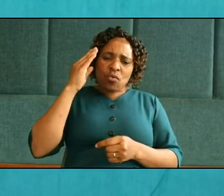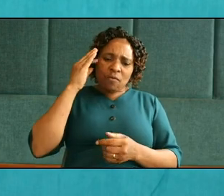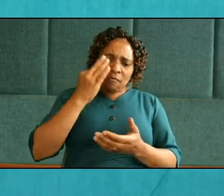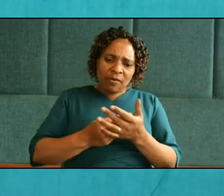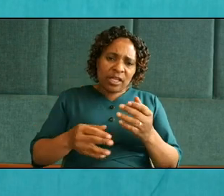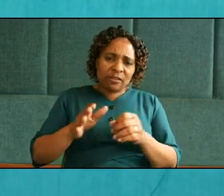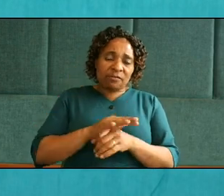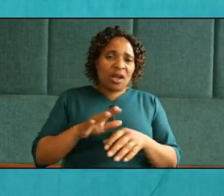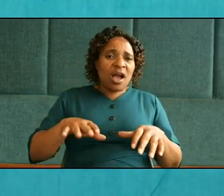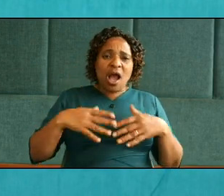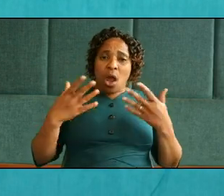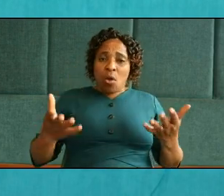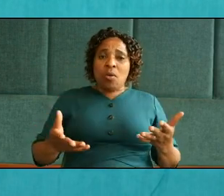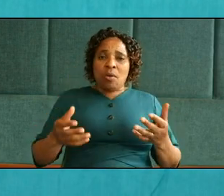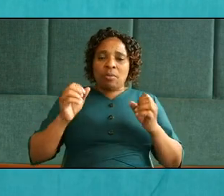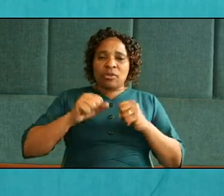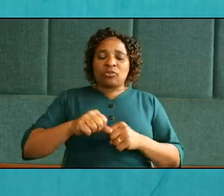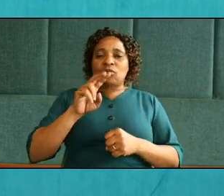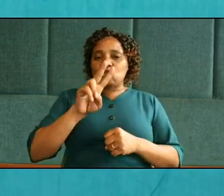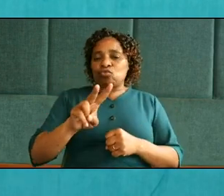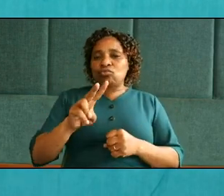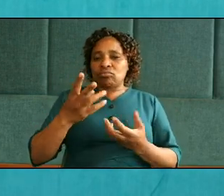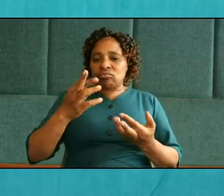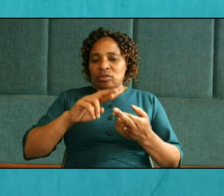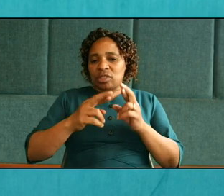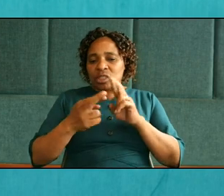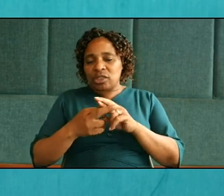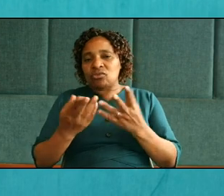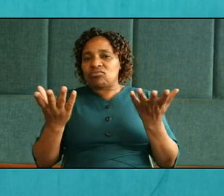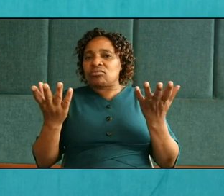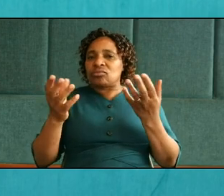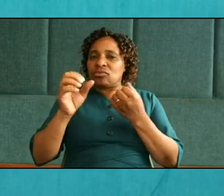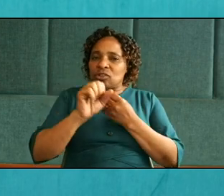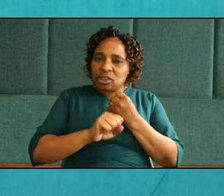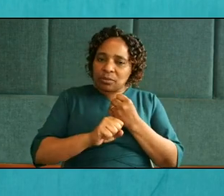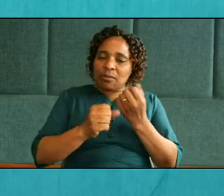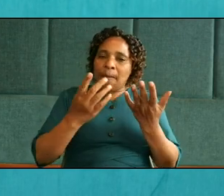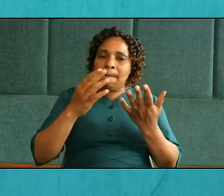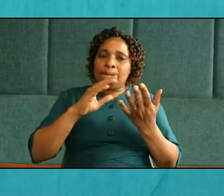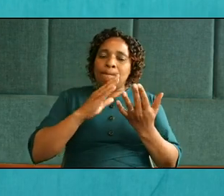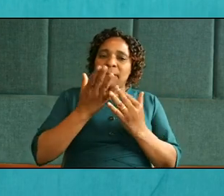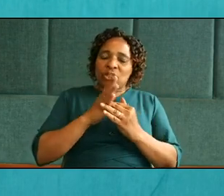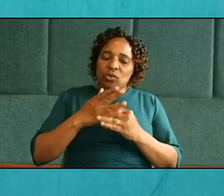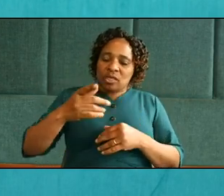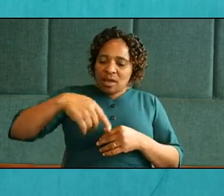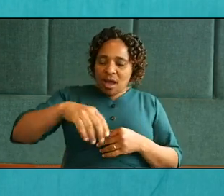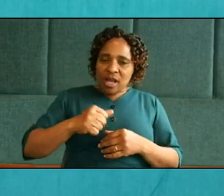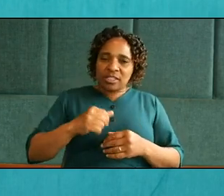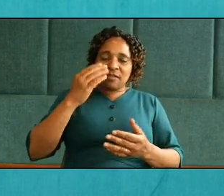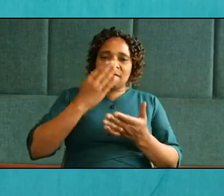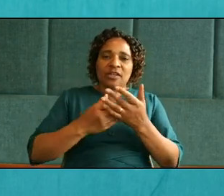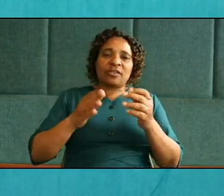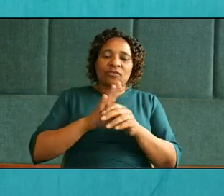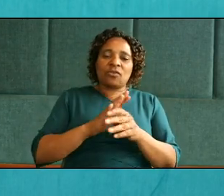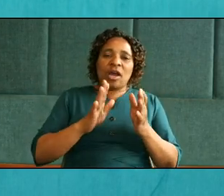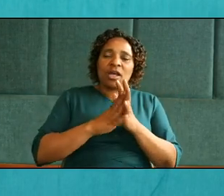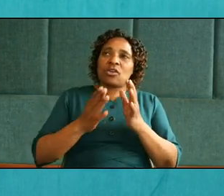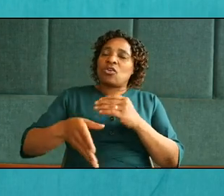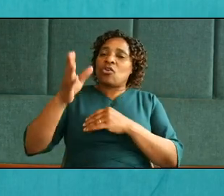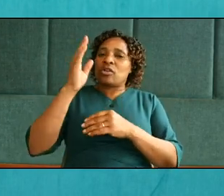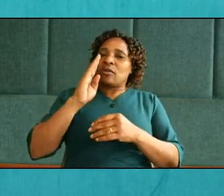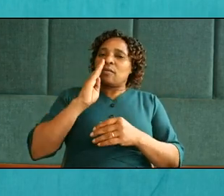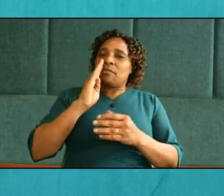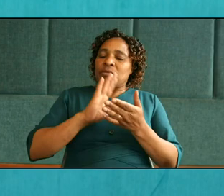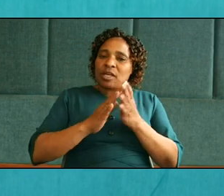God? How might the two be related? Is there a relationship between us being faithful and God being faithful to